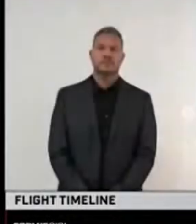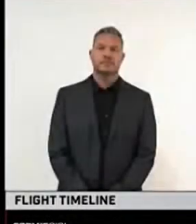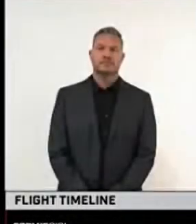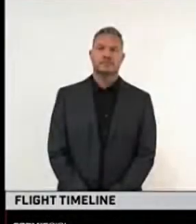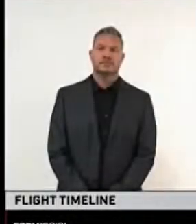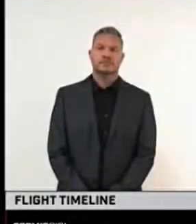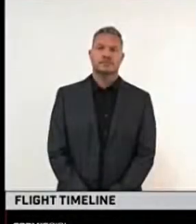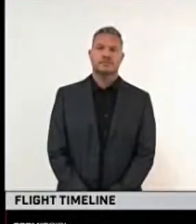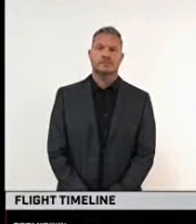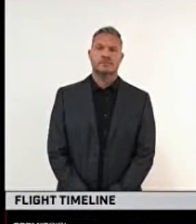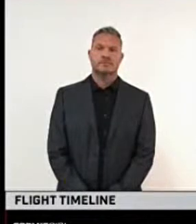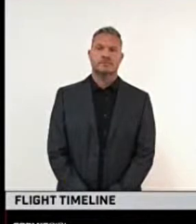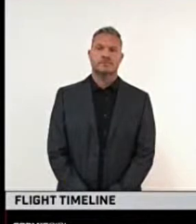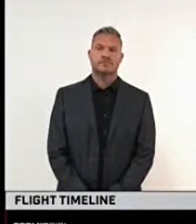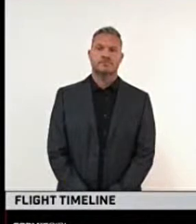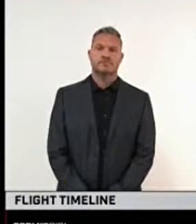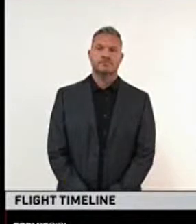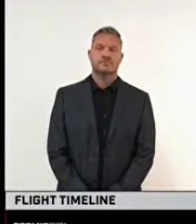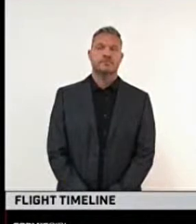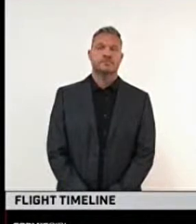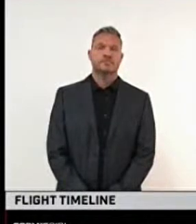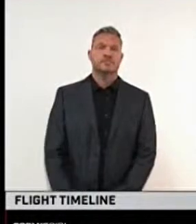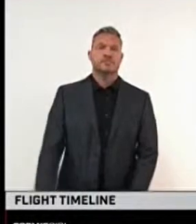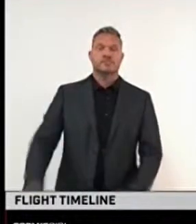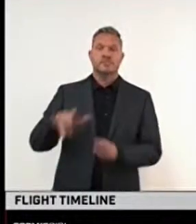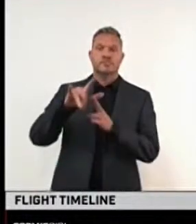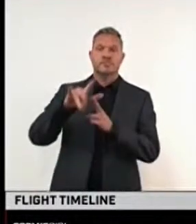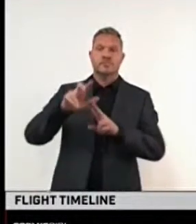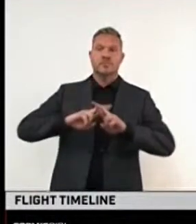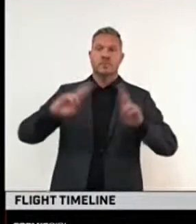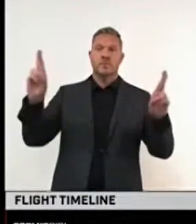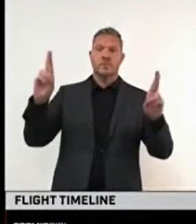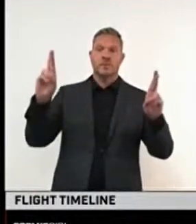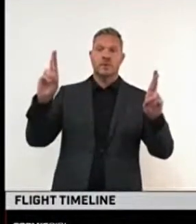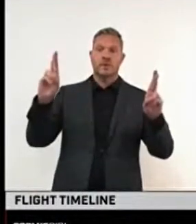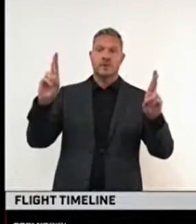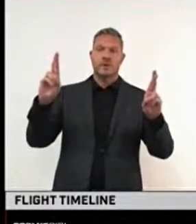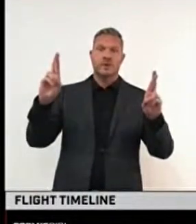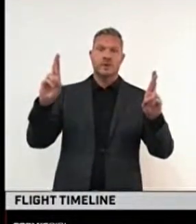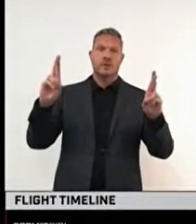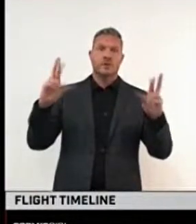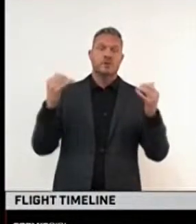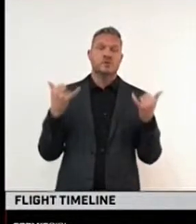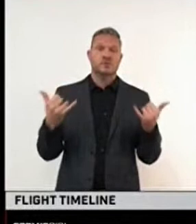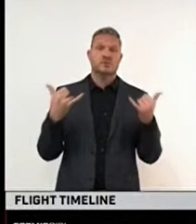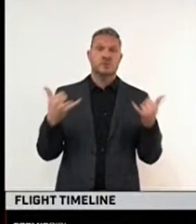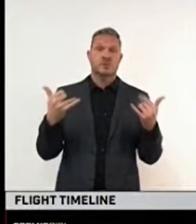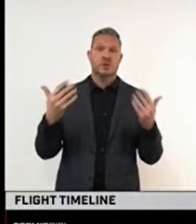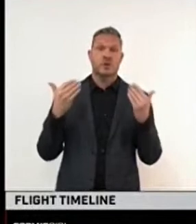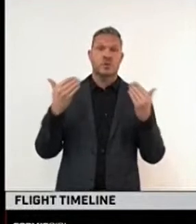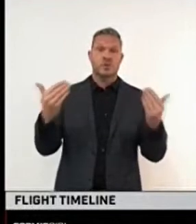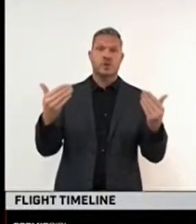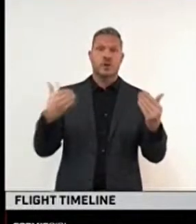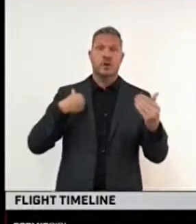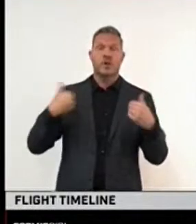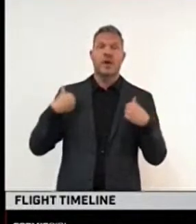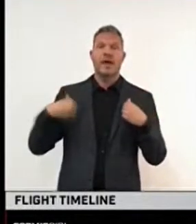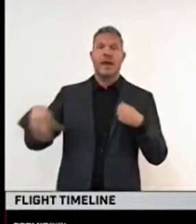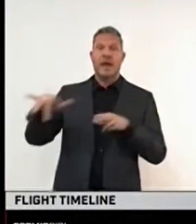Release. Launcher 1 is drop ready, as we can see. Now, unfortunately, we're not going to have the rocket cam for the